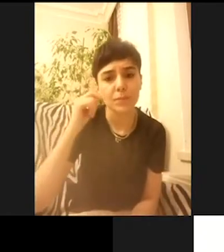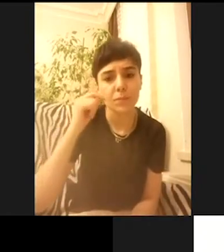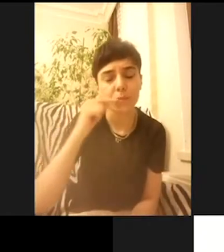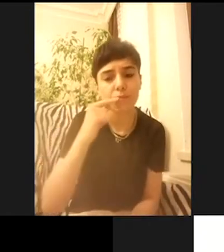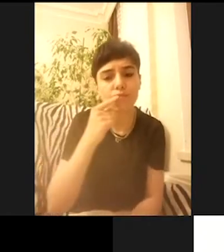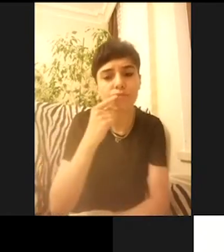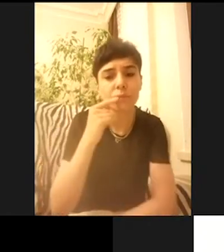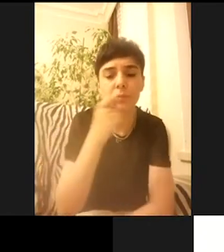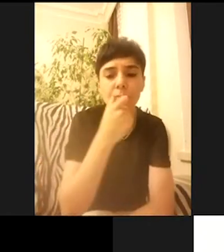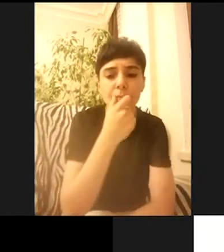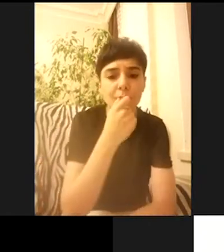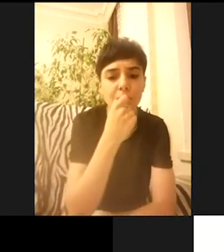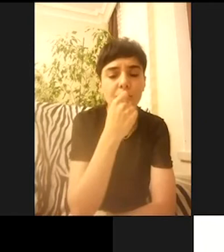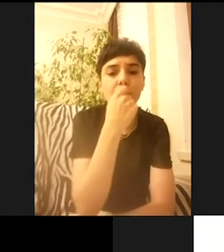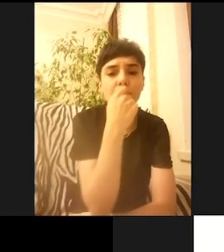And again,